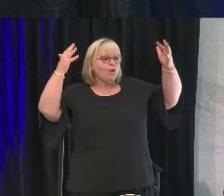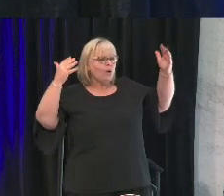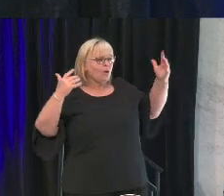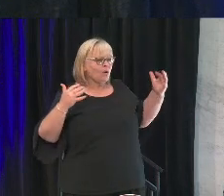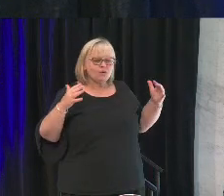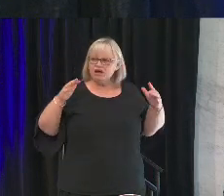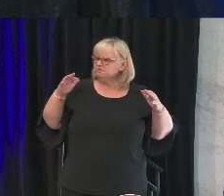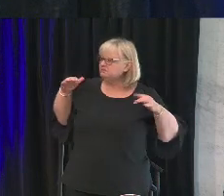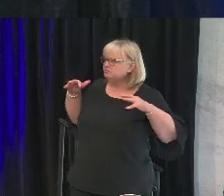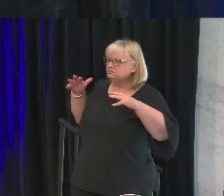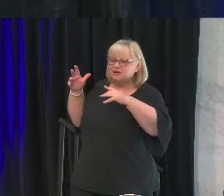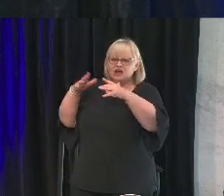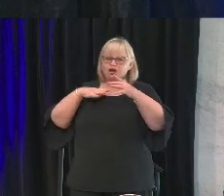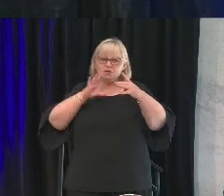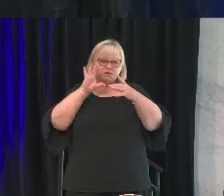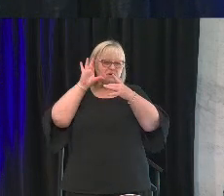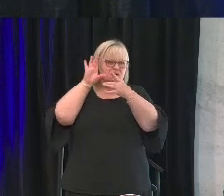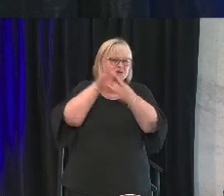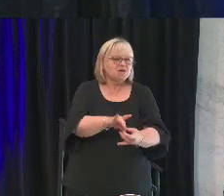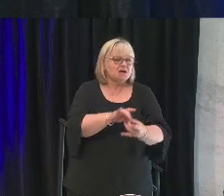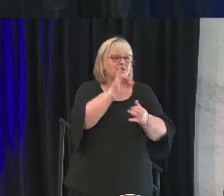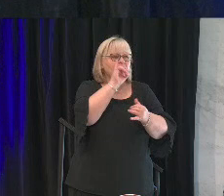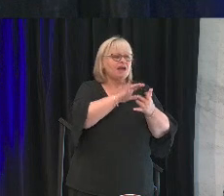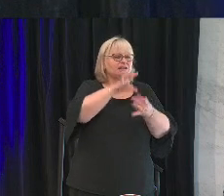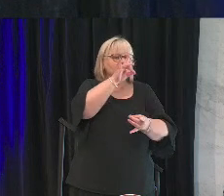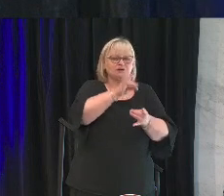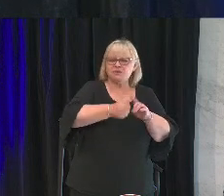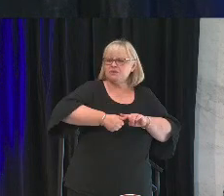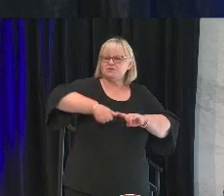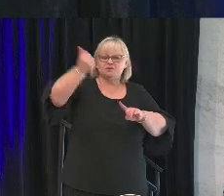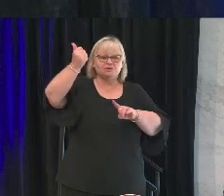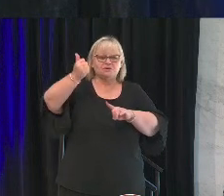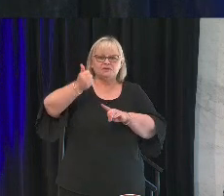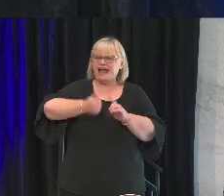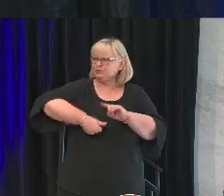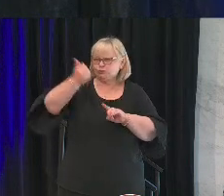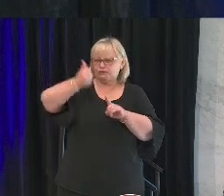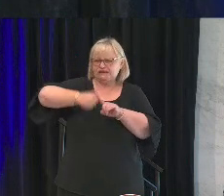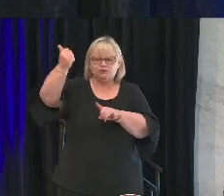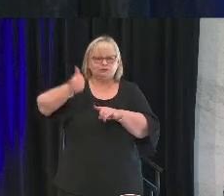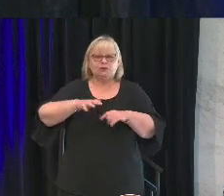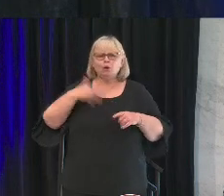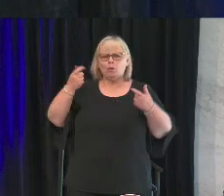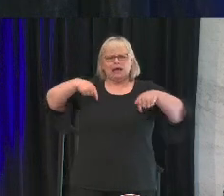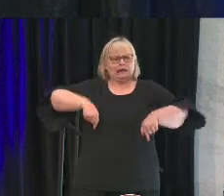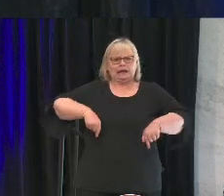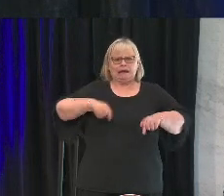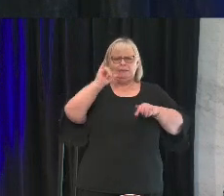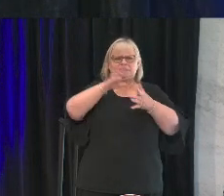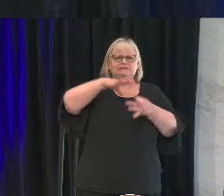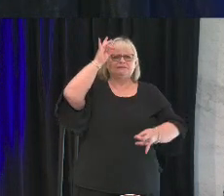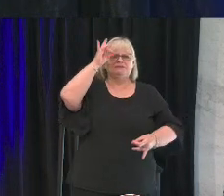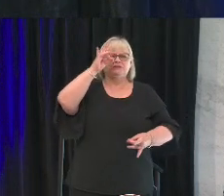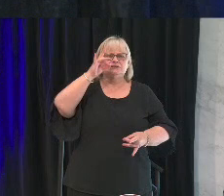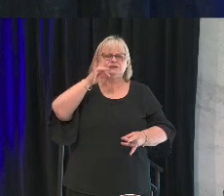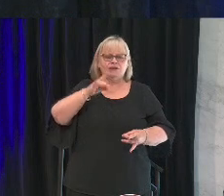bad spirit latched onto it. If they find that stuff, they just grab hold of it, chuck it off country, get rid of it, because we don't want it here. So we don't want it